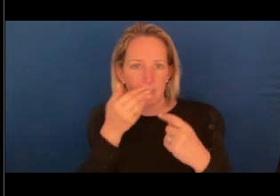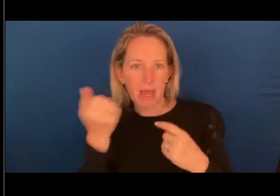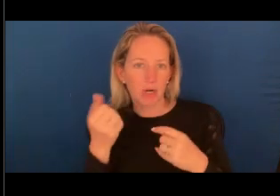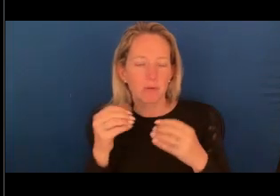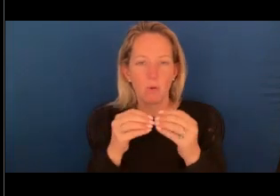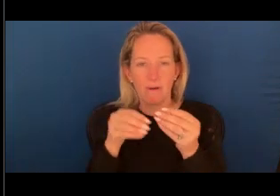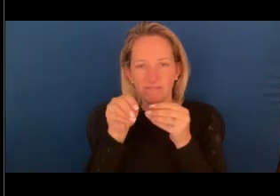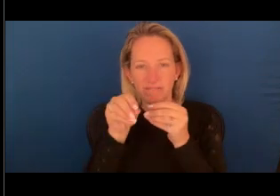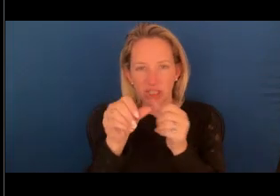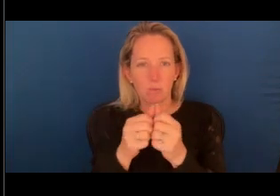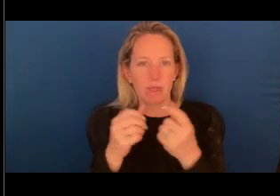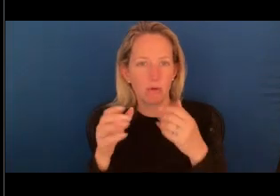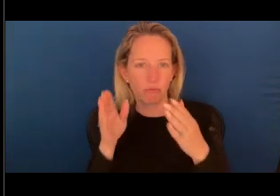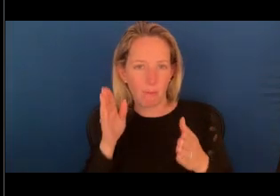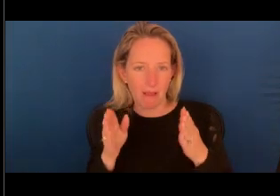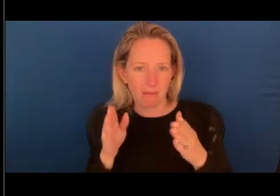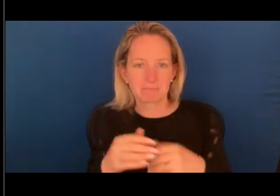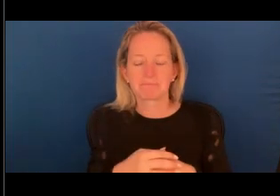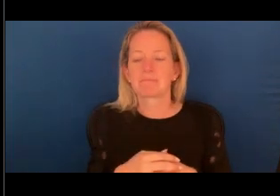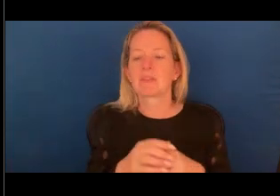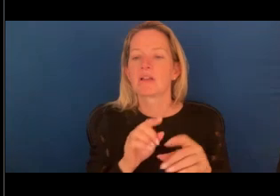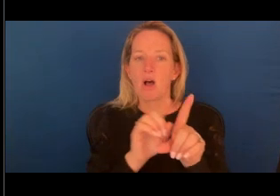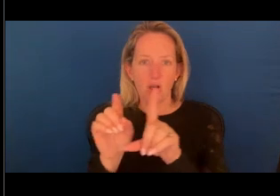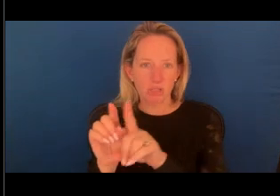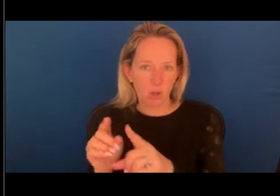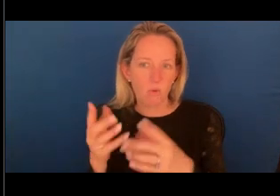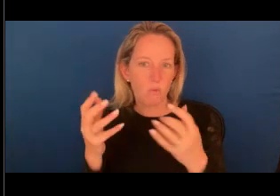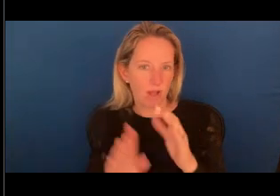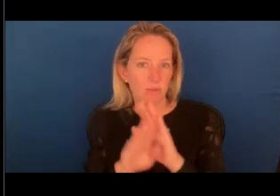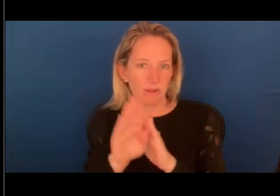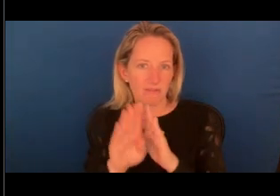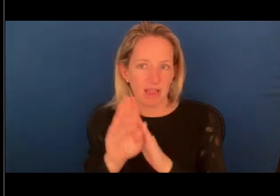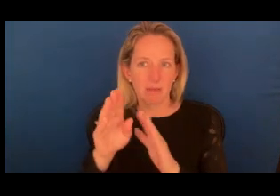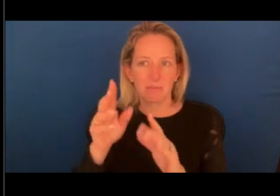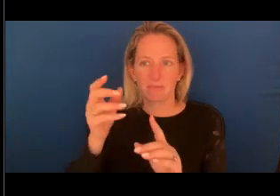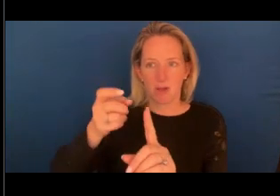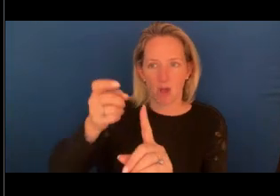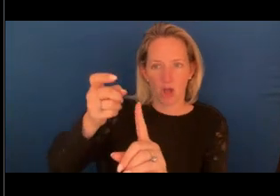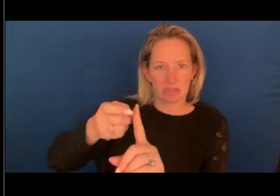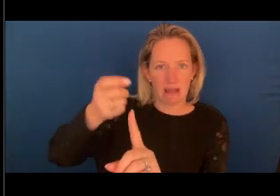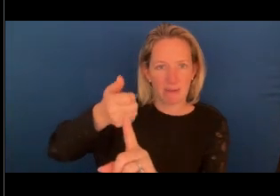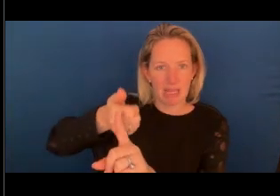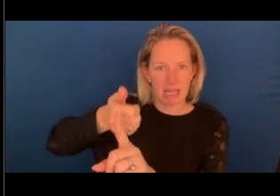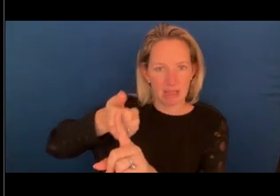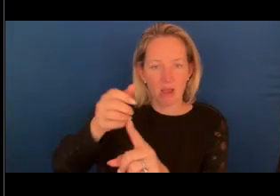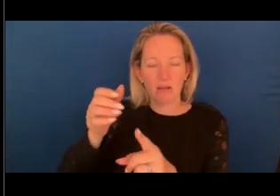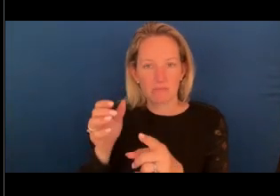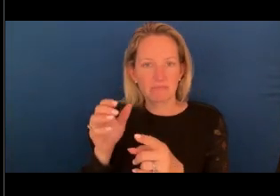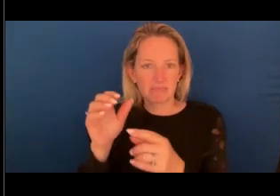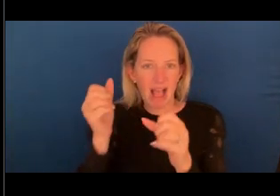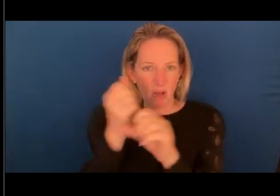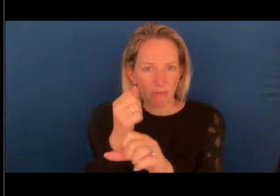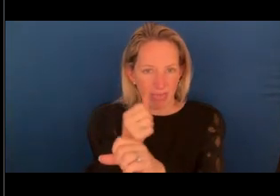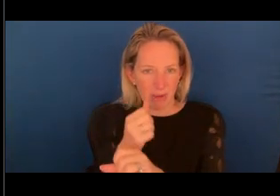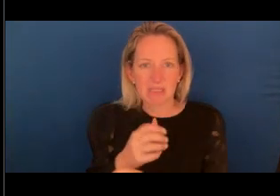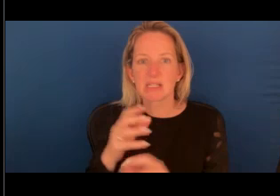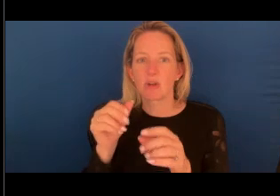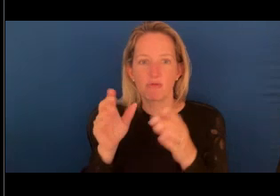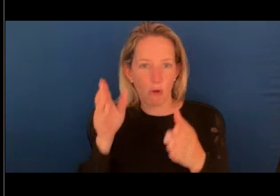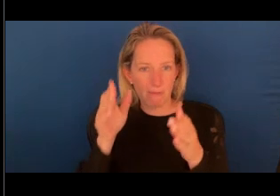in a robot. Then we plan to actually develop some autonomy algorithms so that robots can work together and coordinate